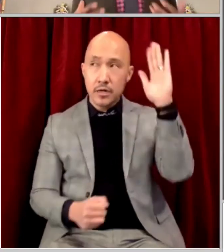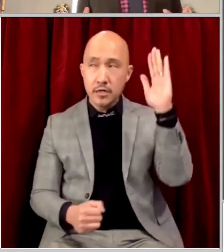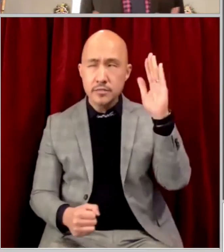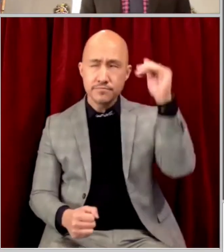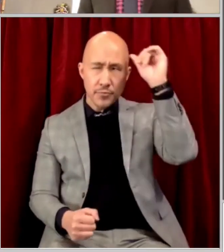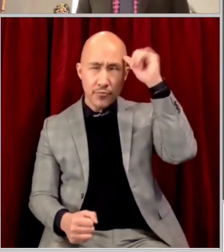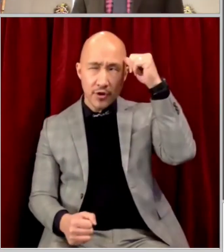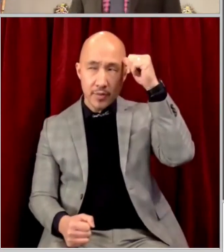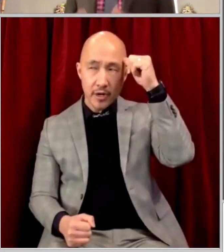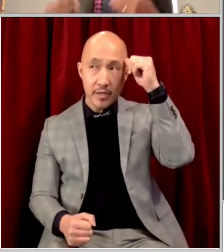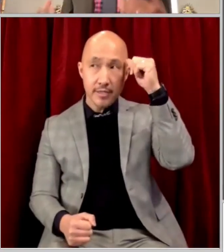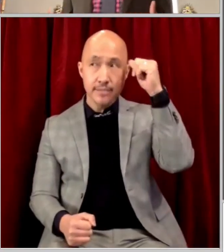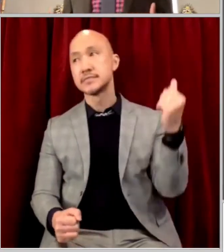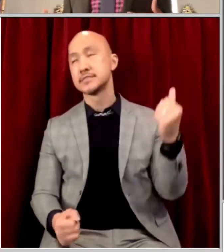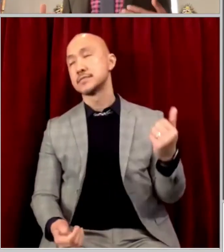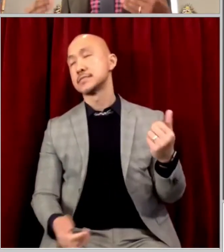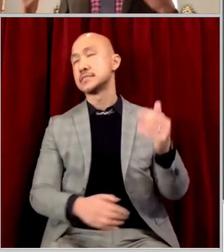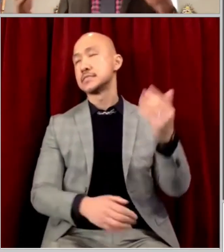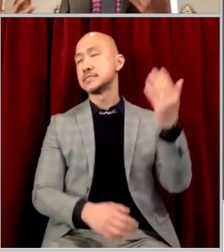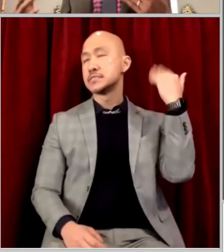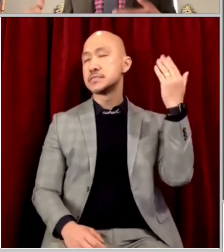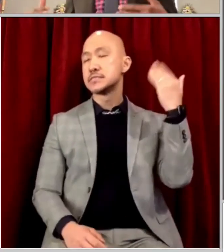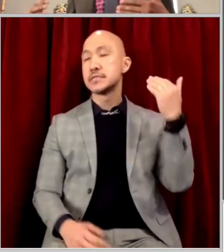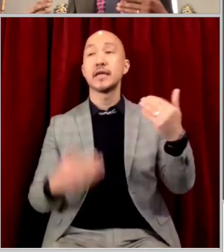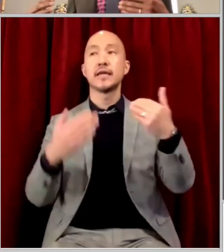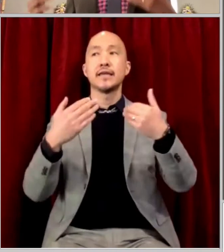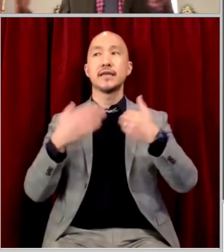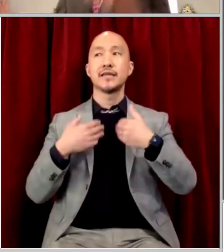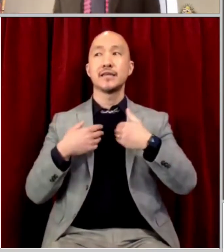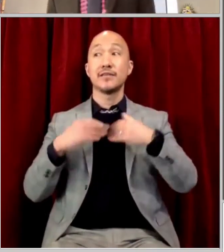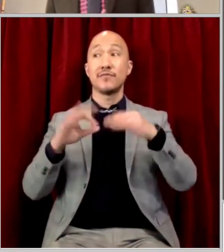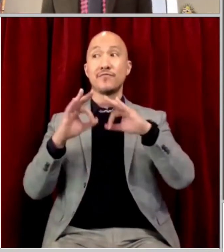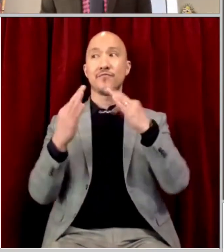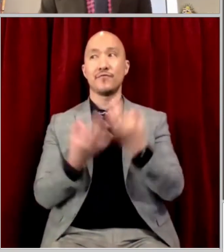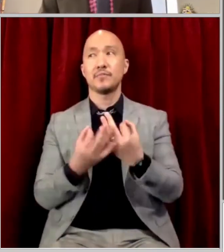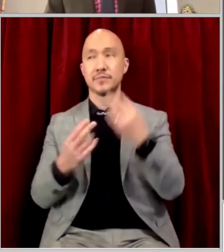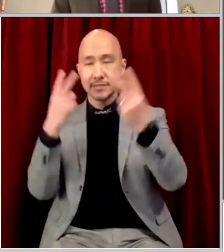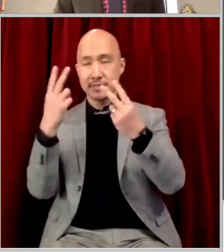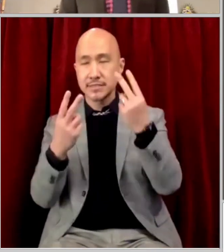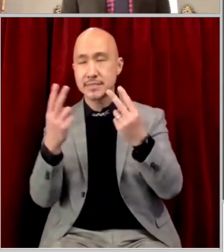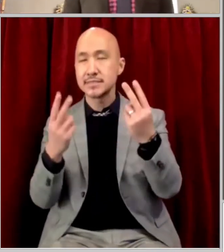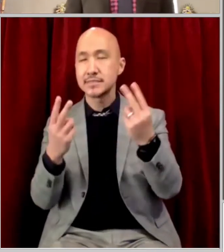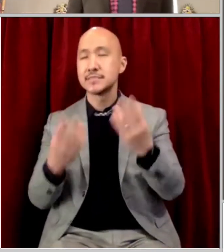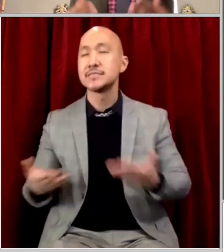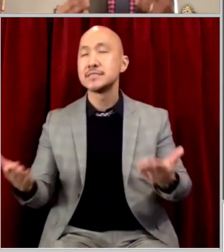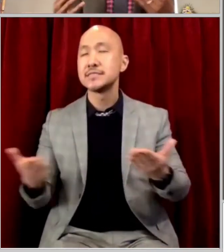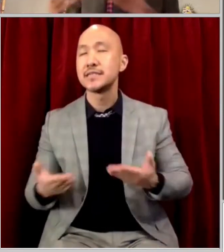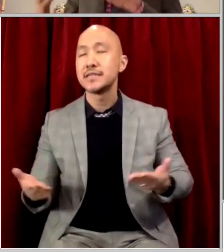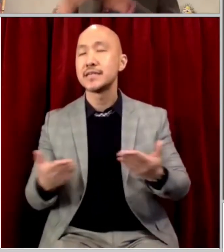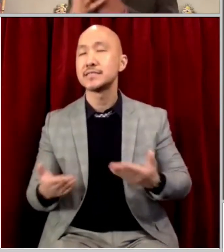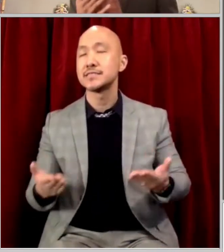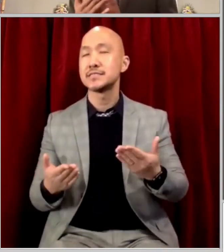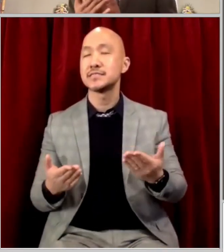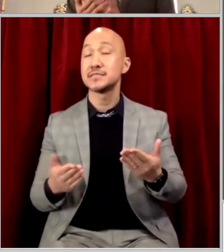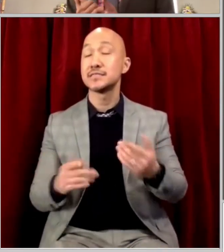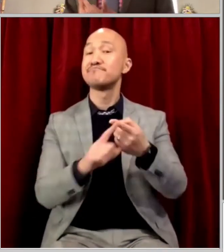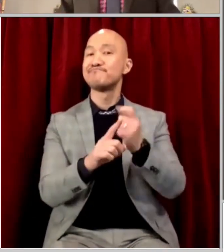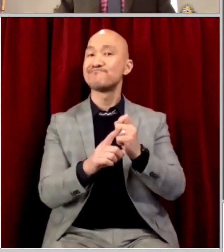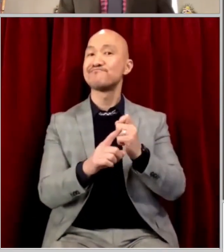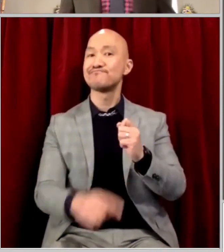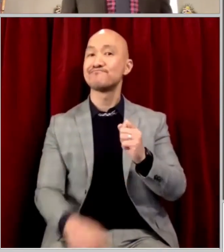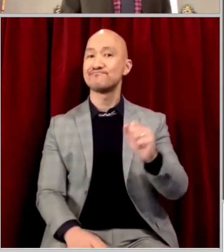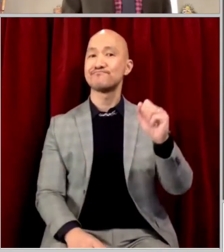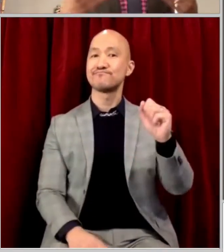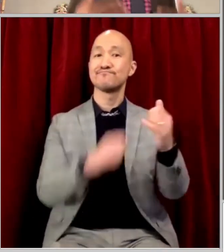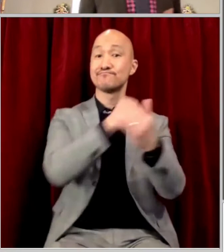the Skoloba family, who are actually members and leaders of the church in Ukraine. And so this is real personal,